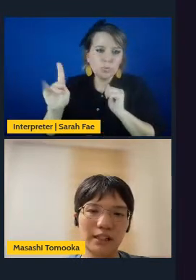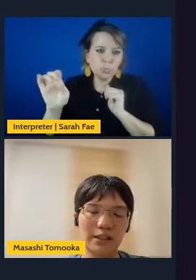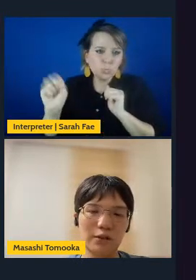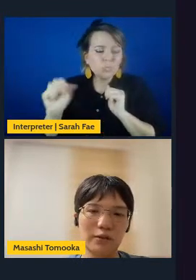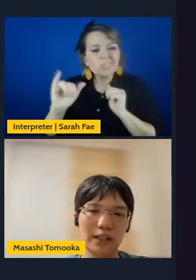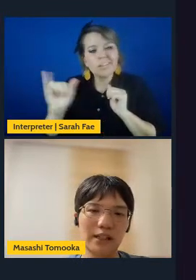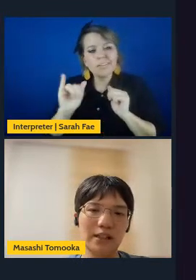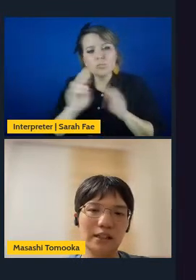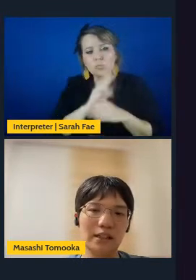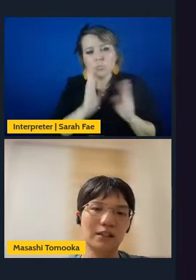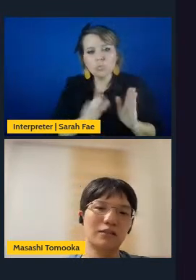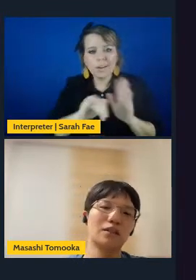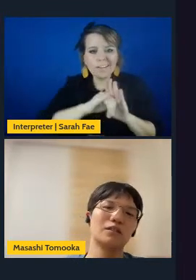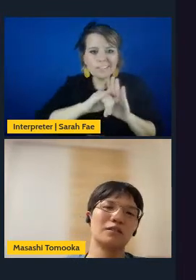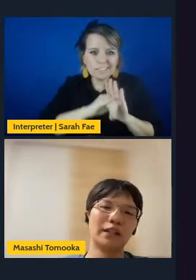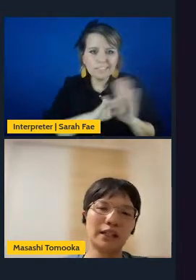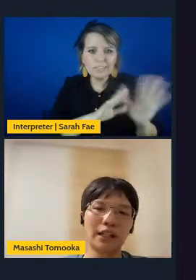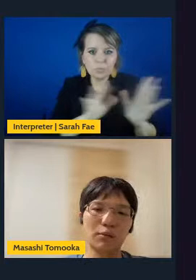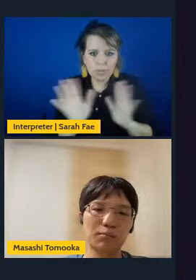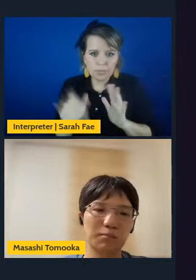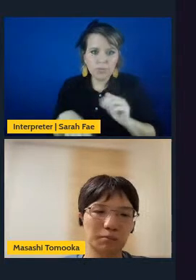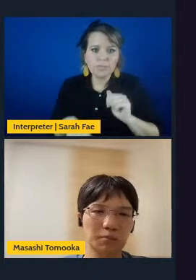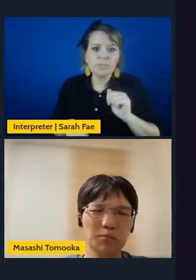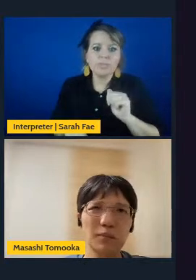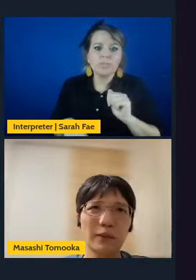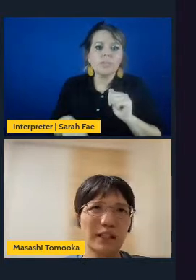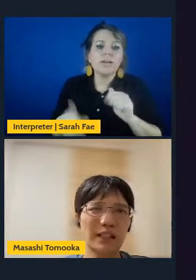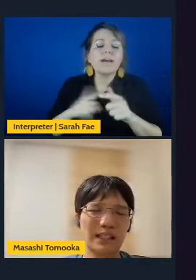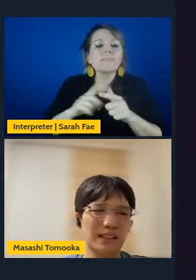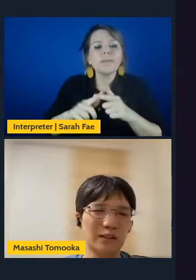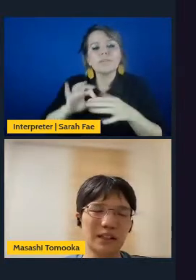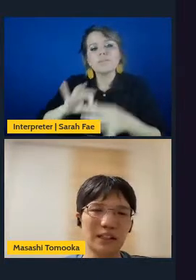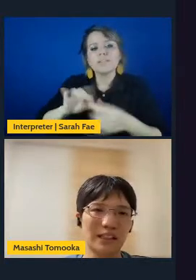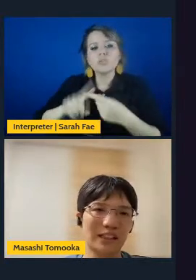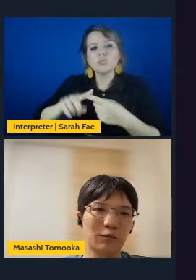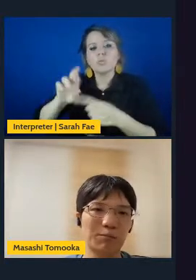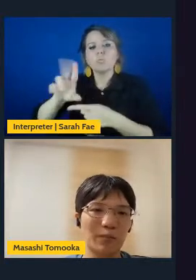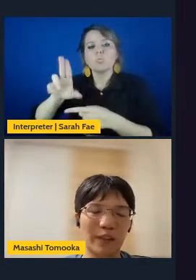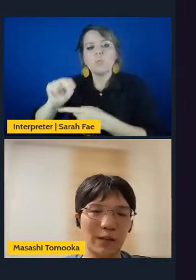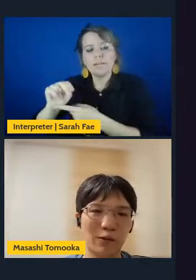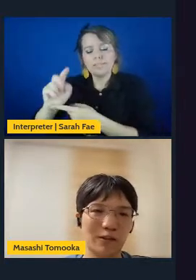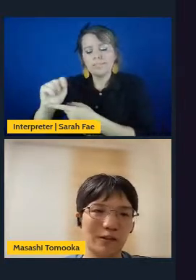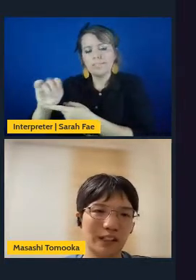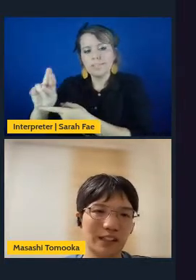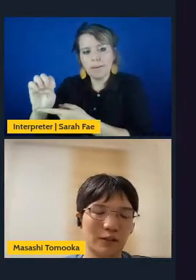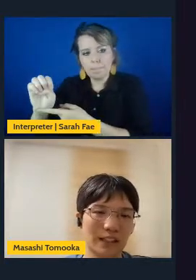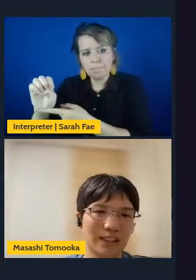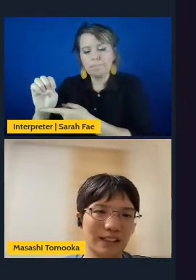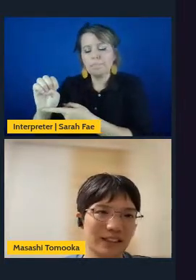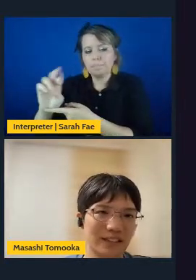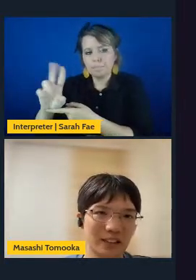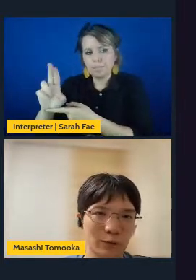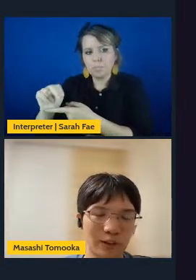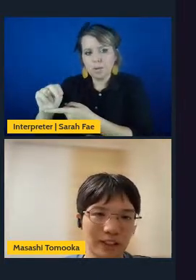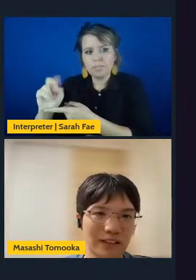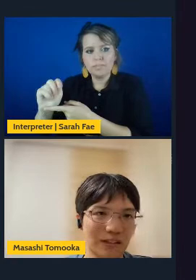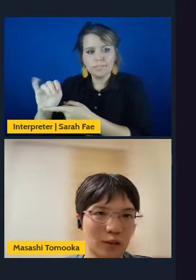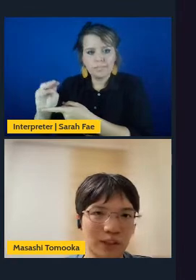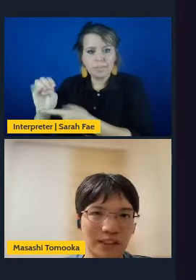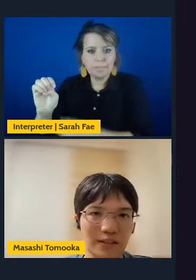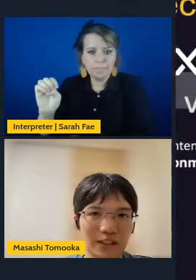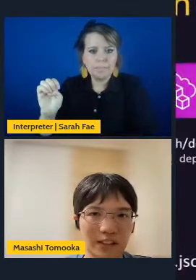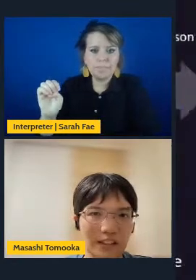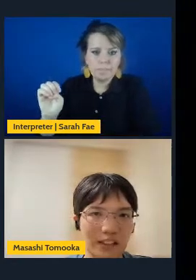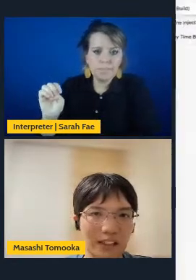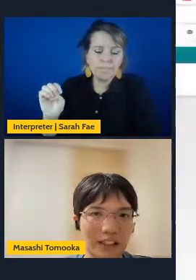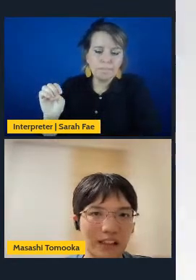the JSON file on runtime. I think demo is worse than thousands of words, so let